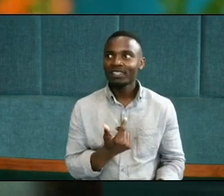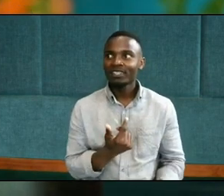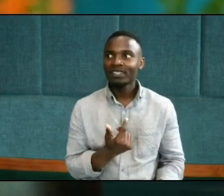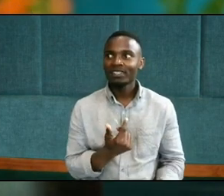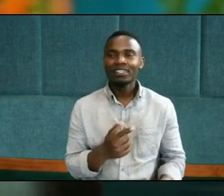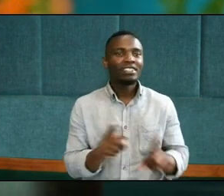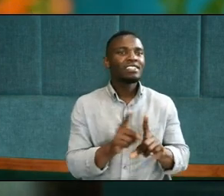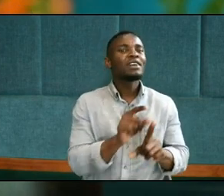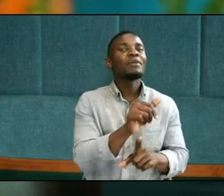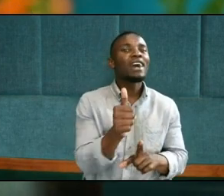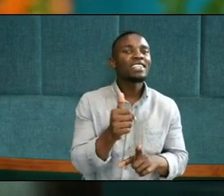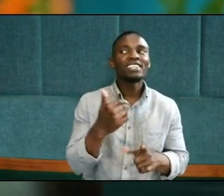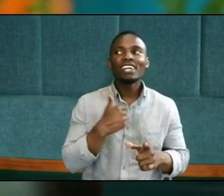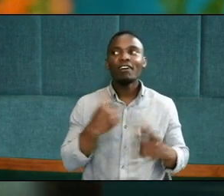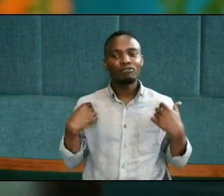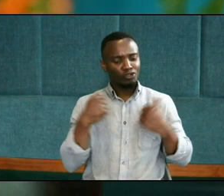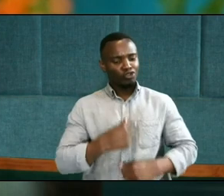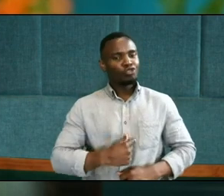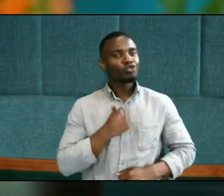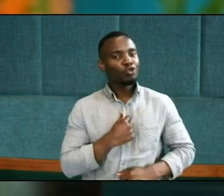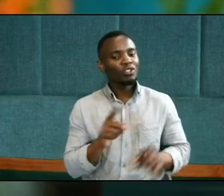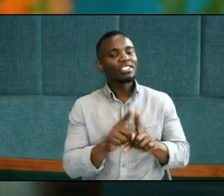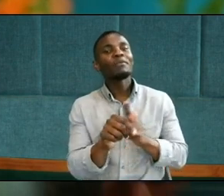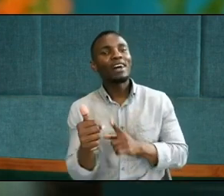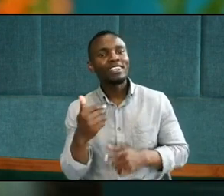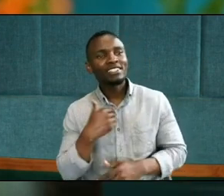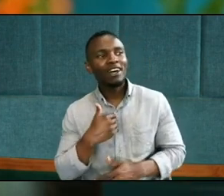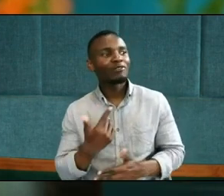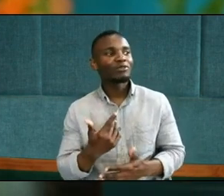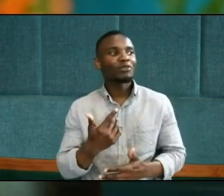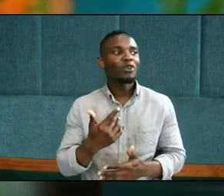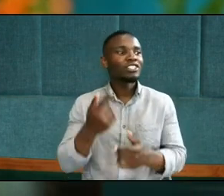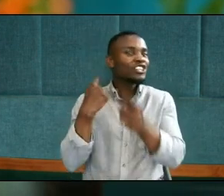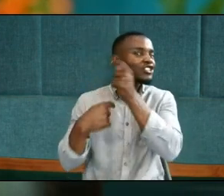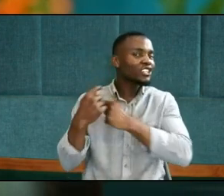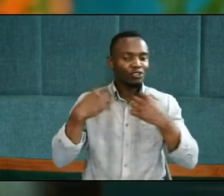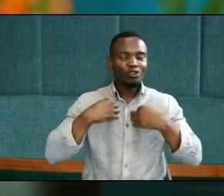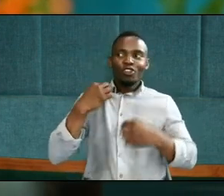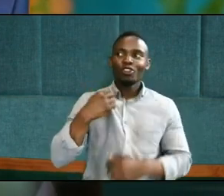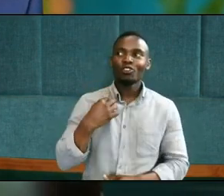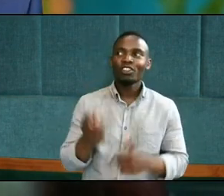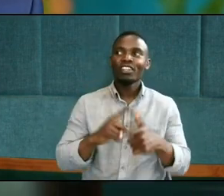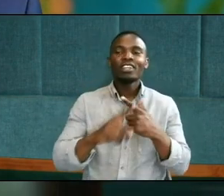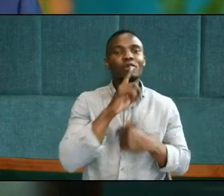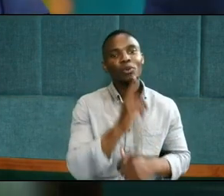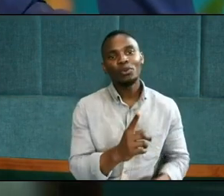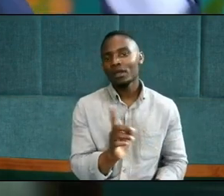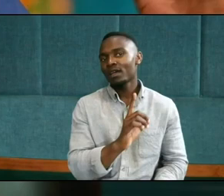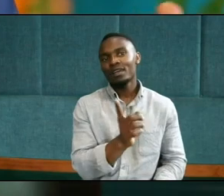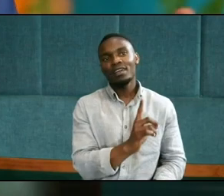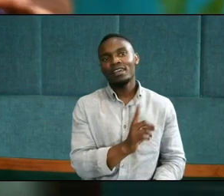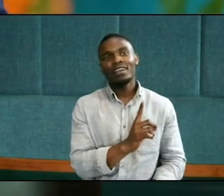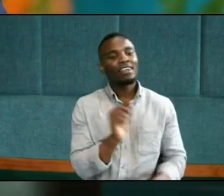there with your suit. And these people are so dirty, and they command you. No, no, not me. No, no, no. They